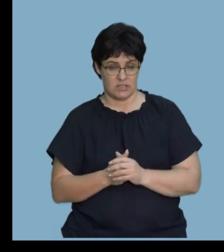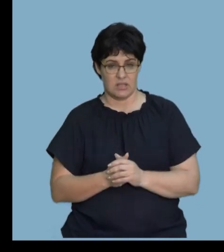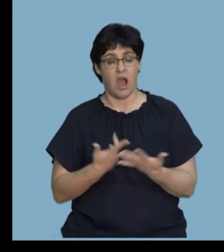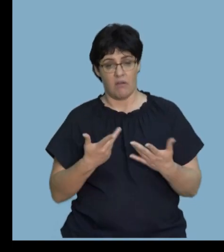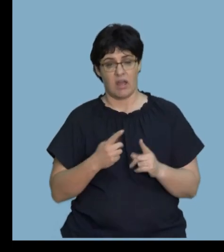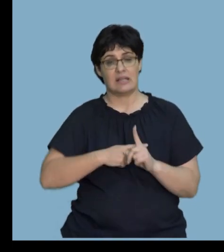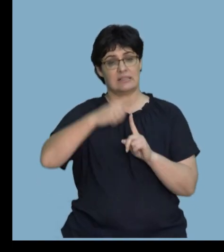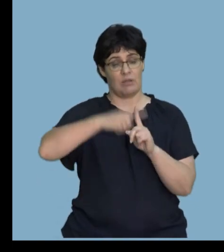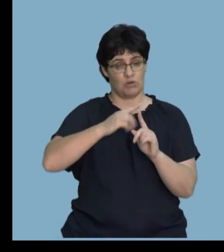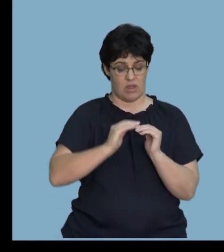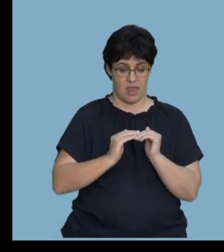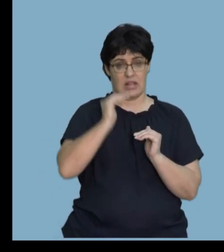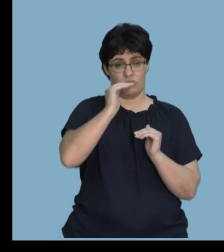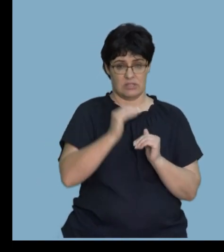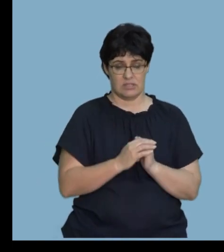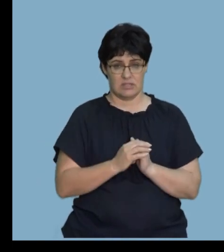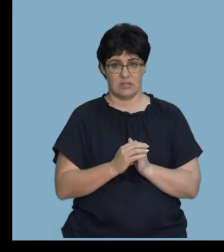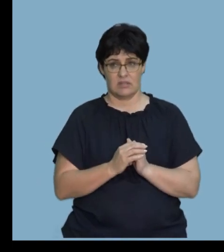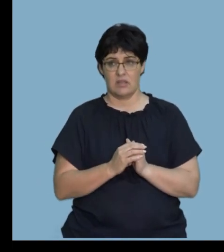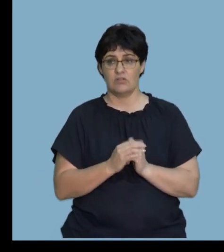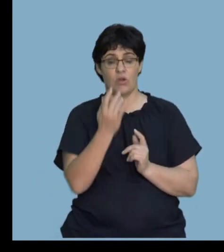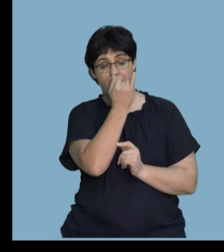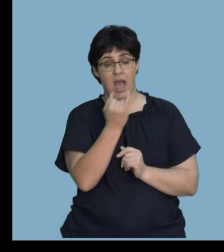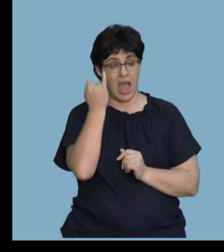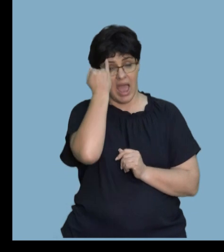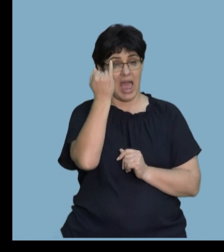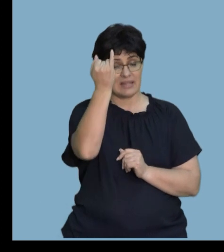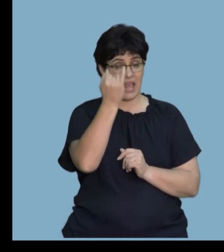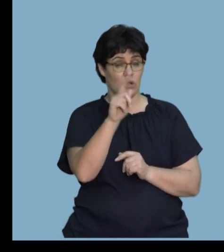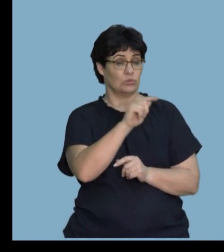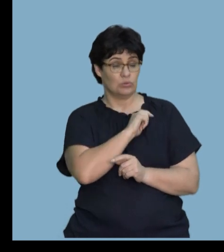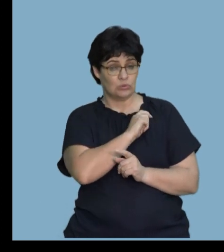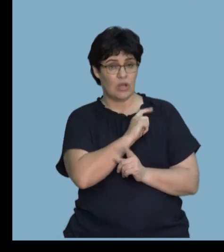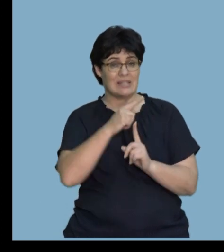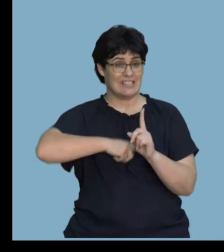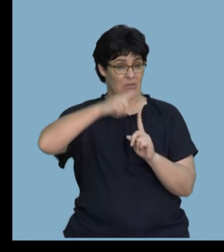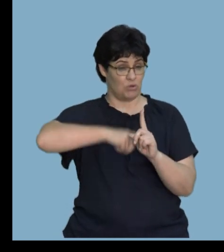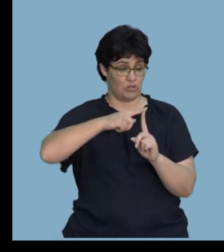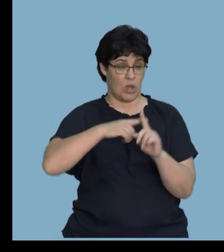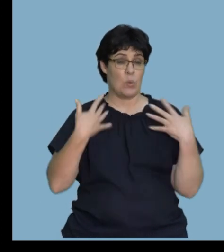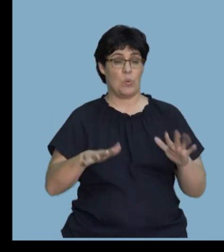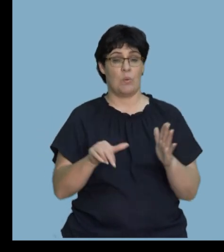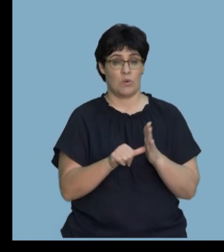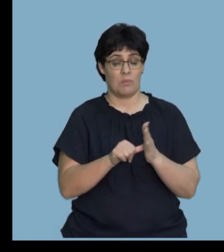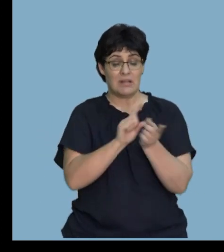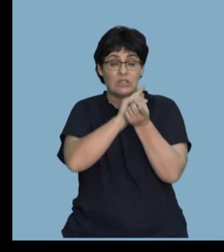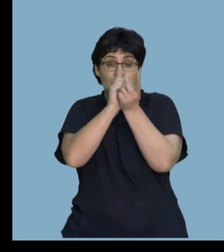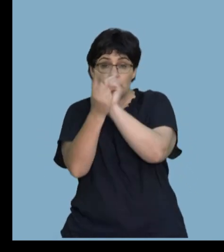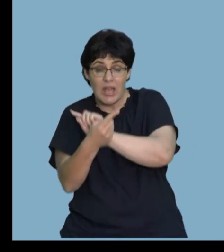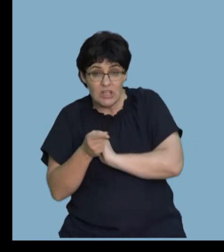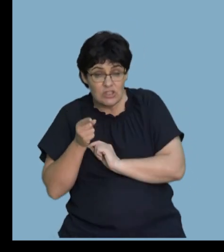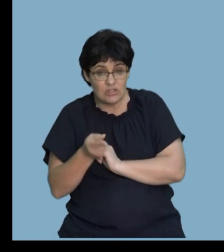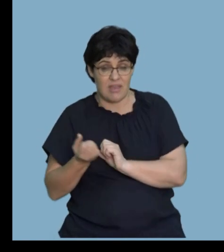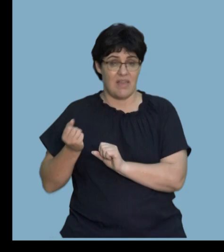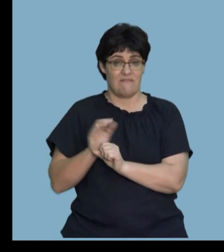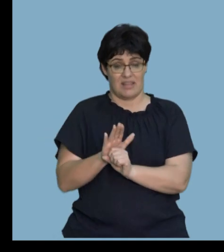after temperature is increased? So the main idea here, or the main factor, is temperature. So, but the change that